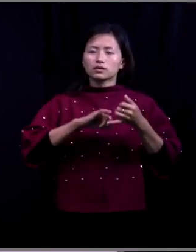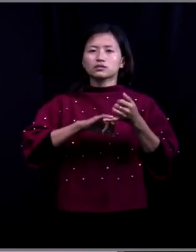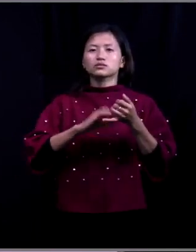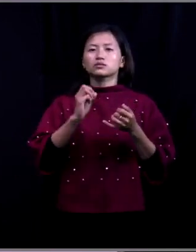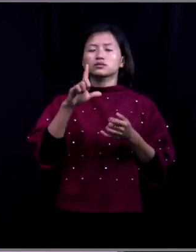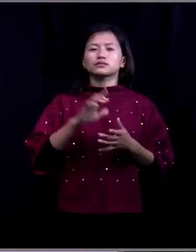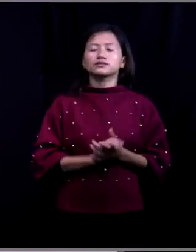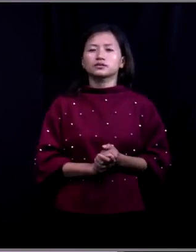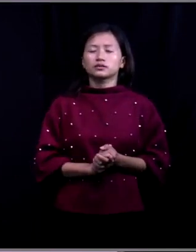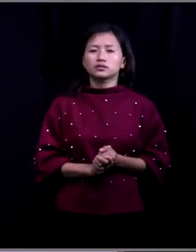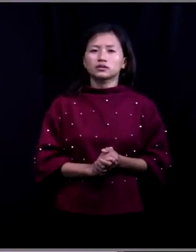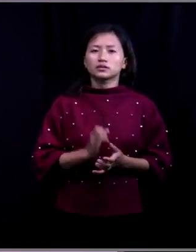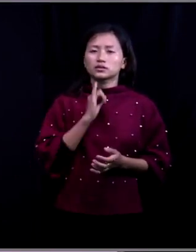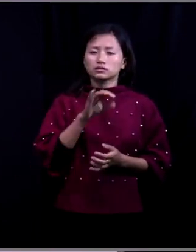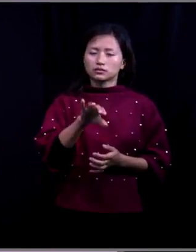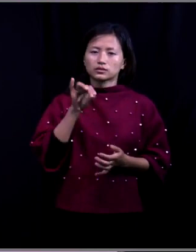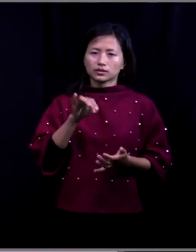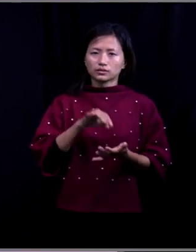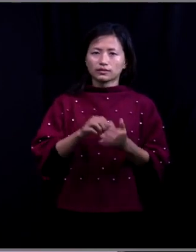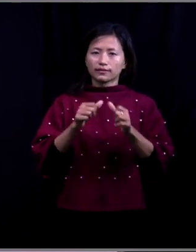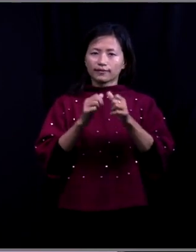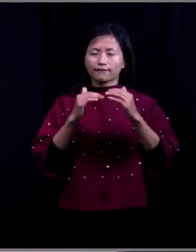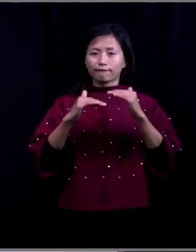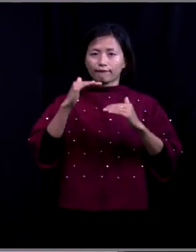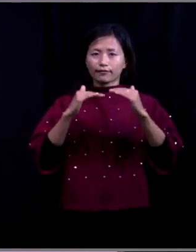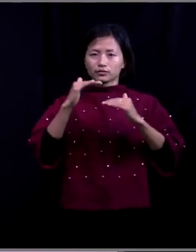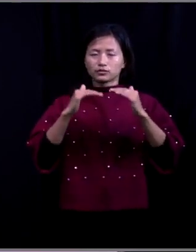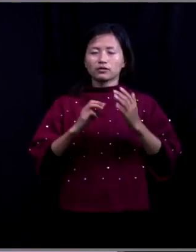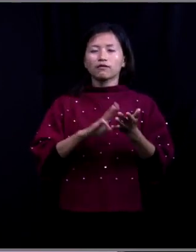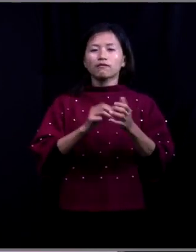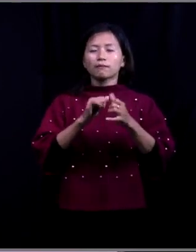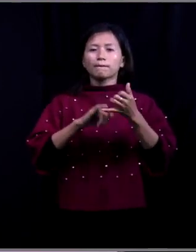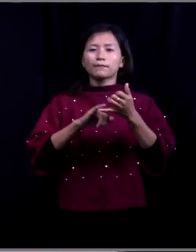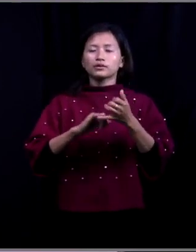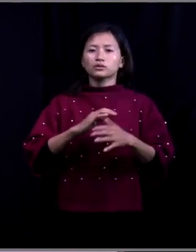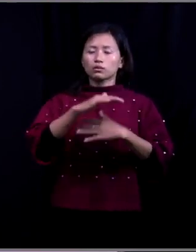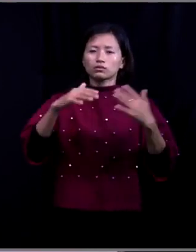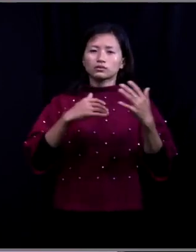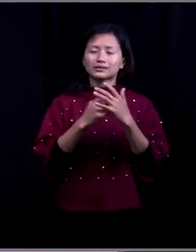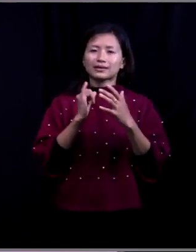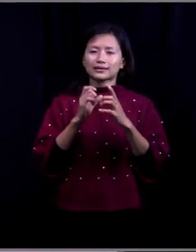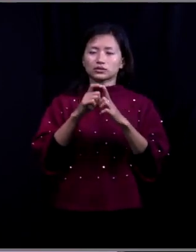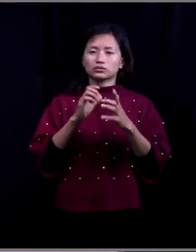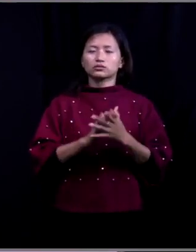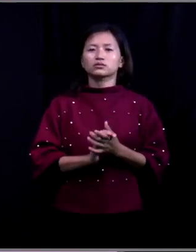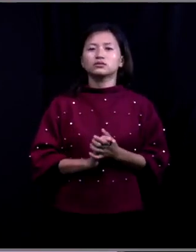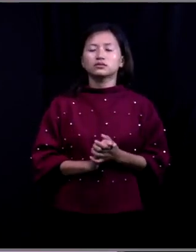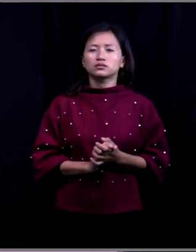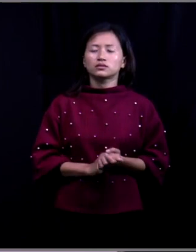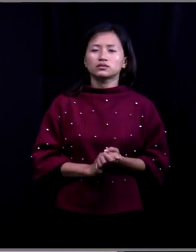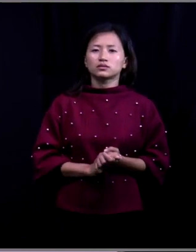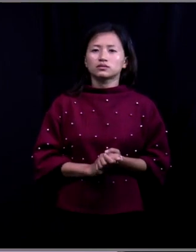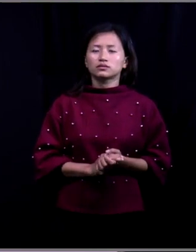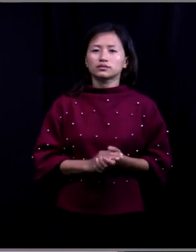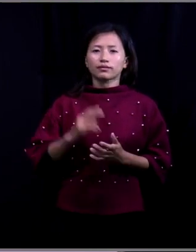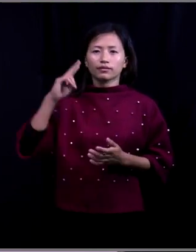these cases is to take the average of the masses of all the isotopes. And therefore,